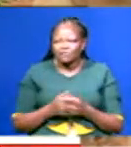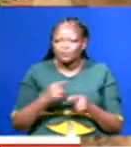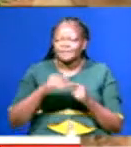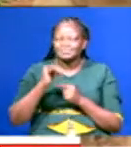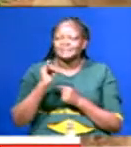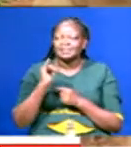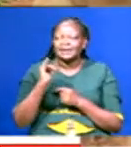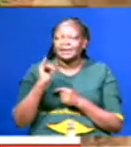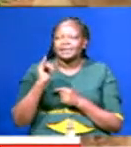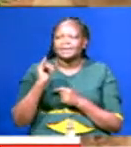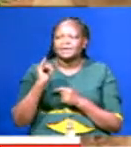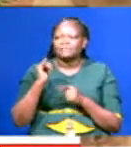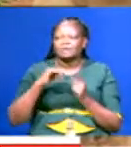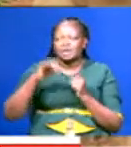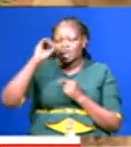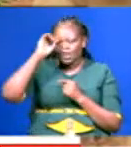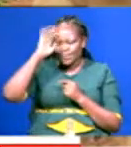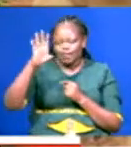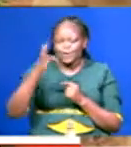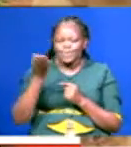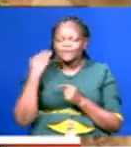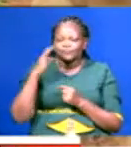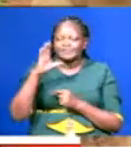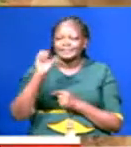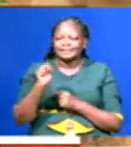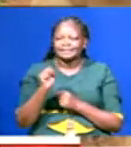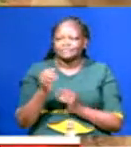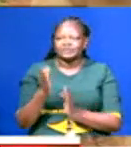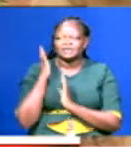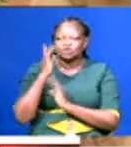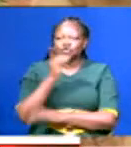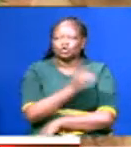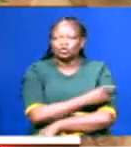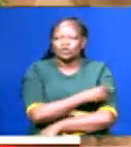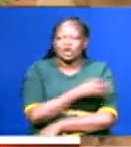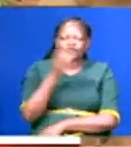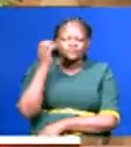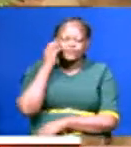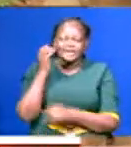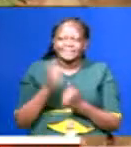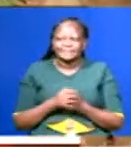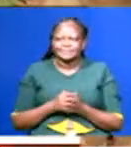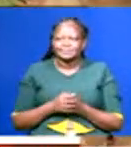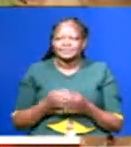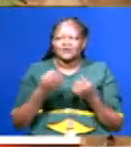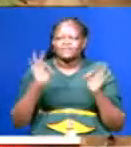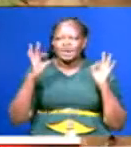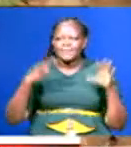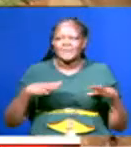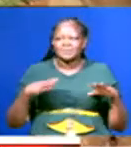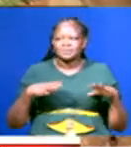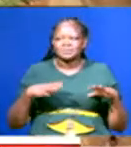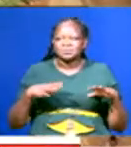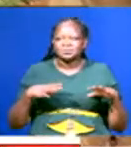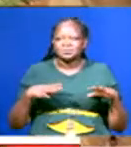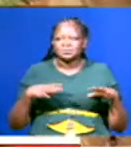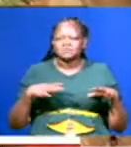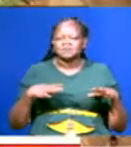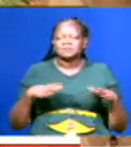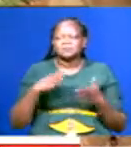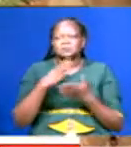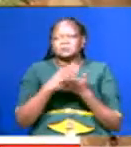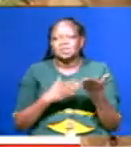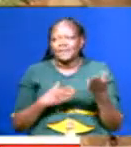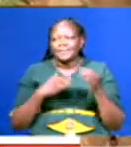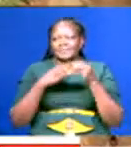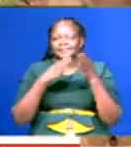Kembu, the former Interior Cabinet Secretary, Dr. Fred Matiang'i, is a free man. This even as a section of